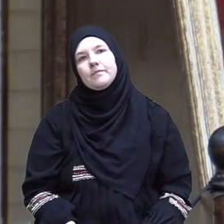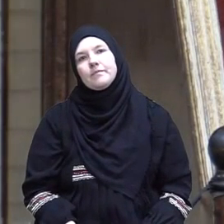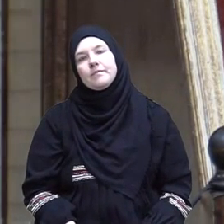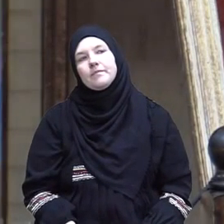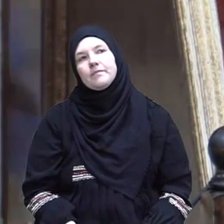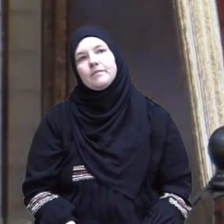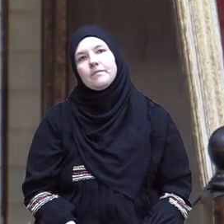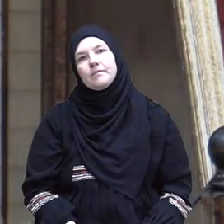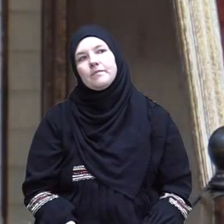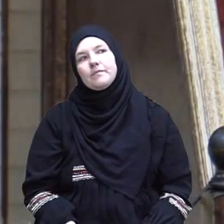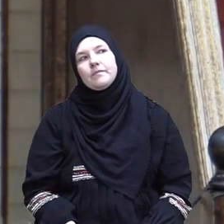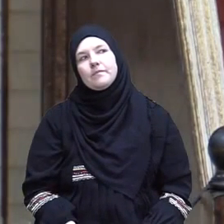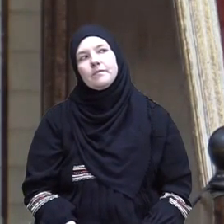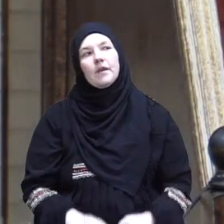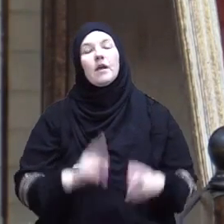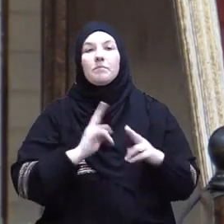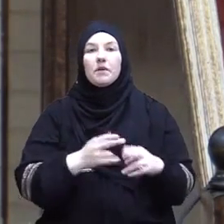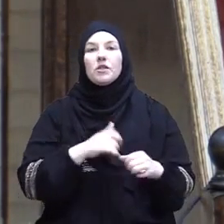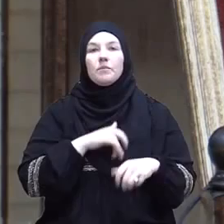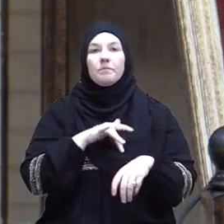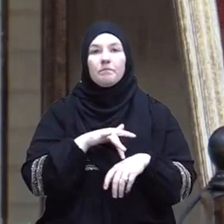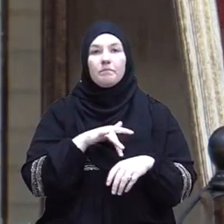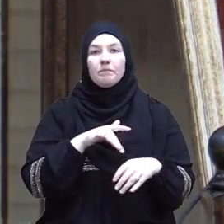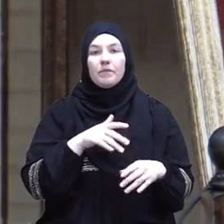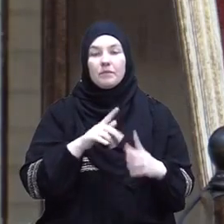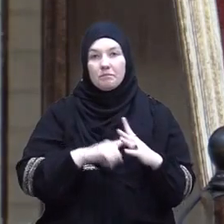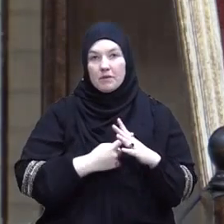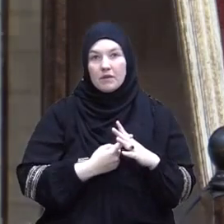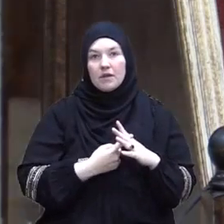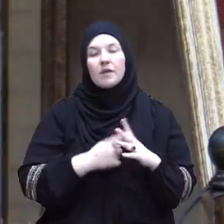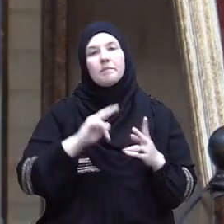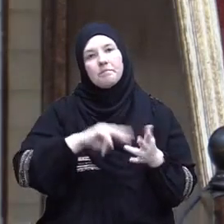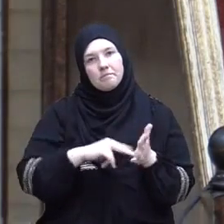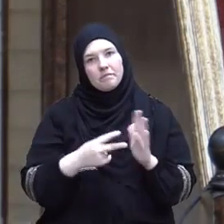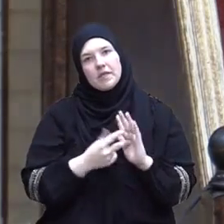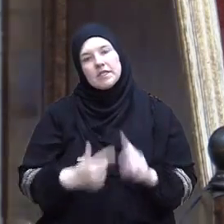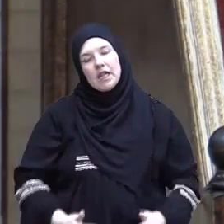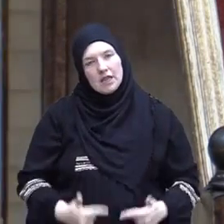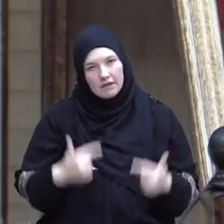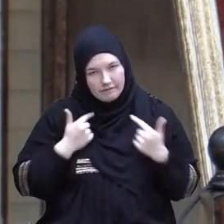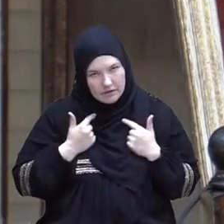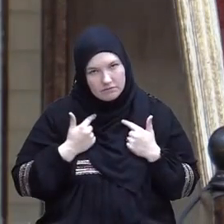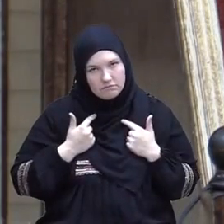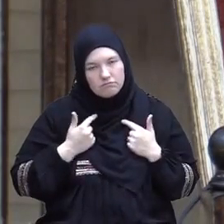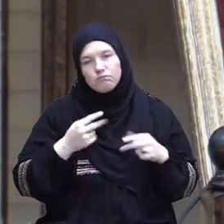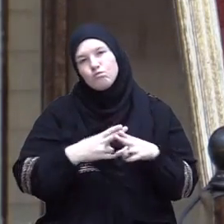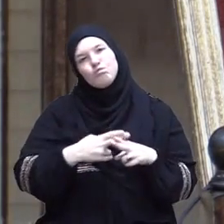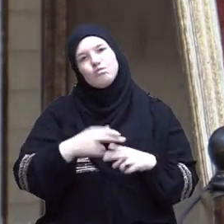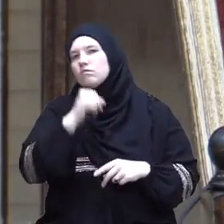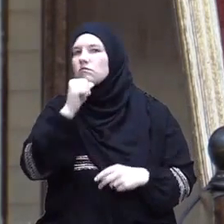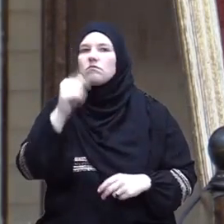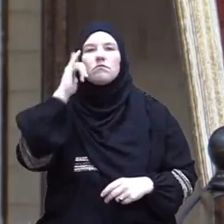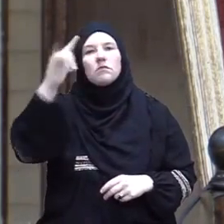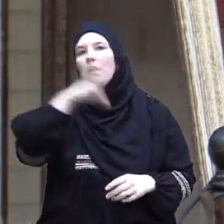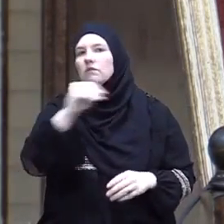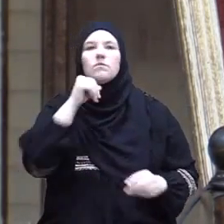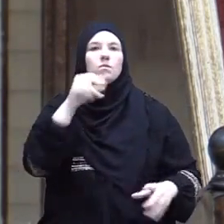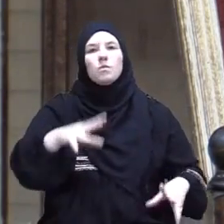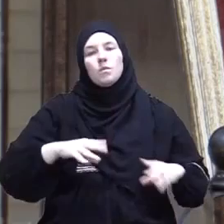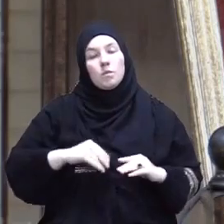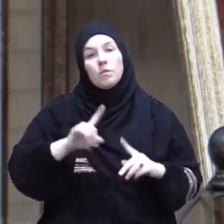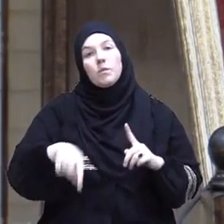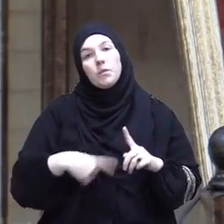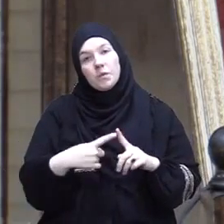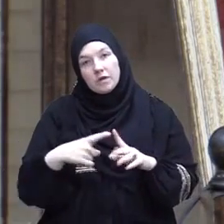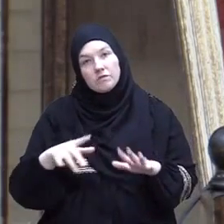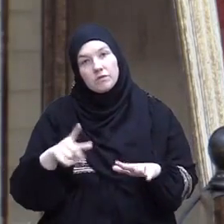that uskun implies residence, take for a place of residence. And when you take a